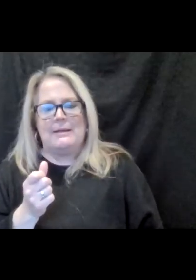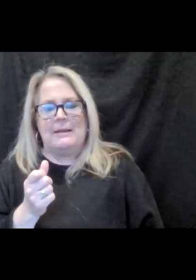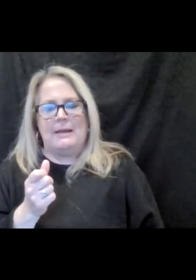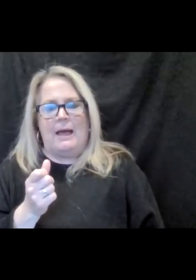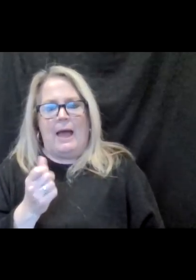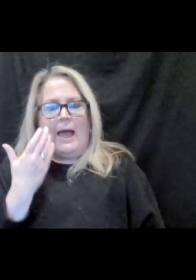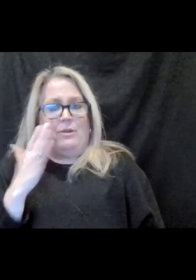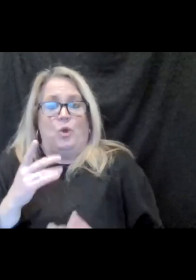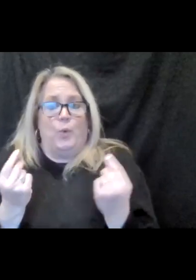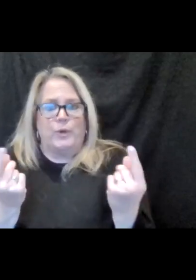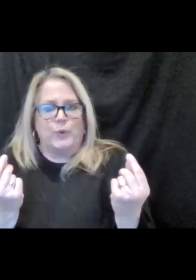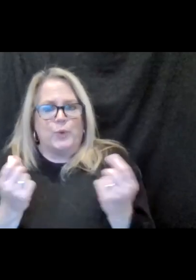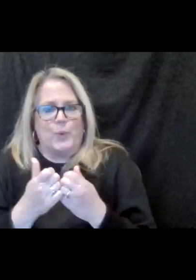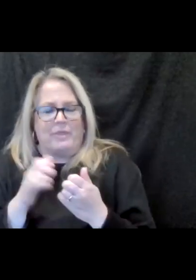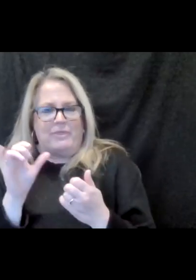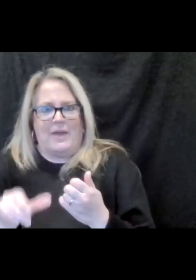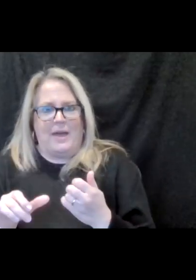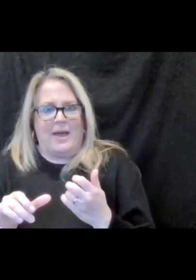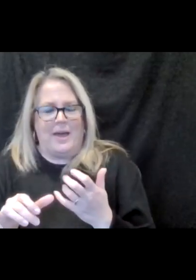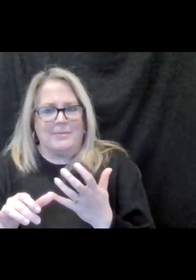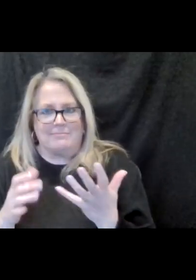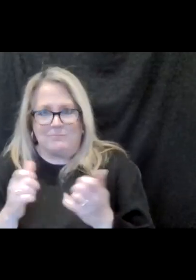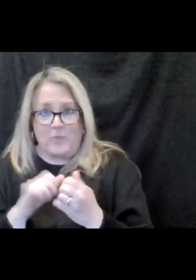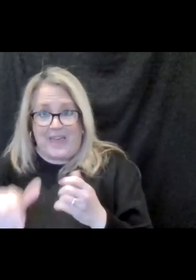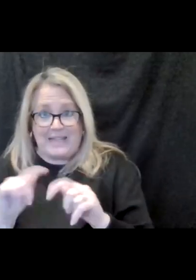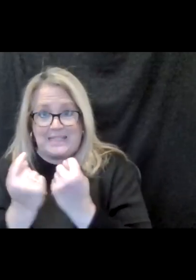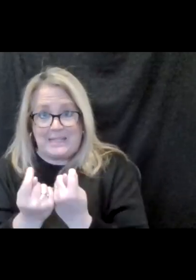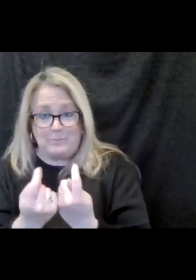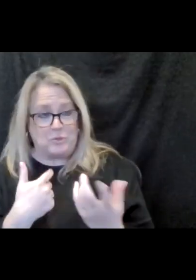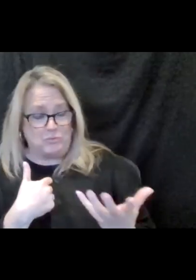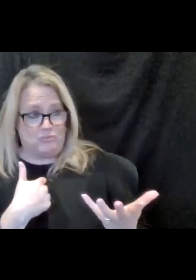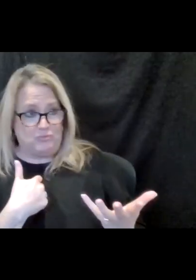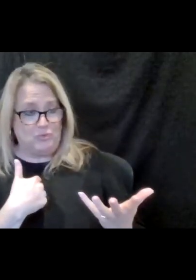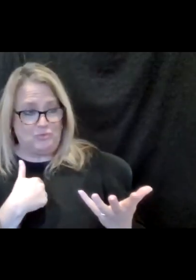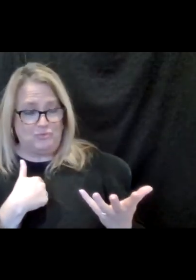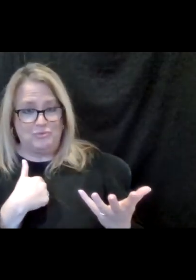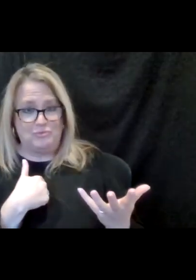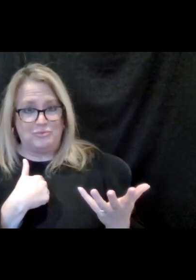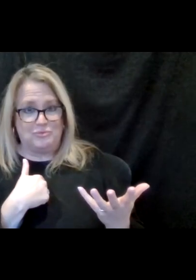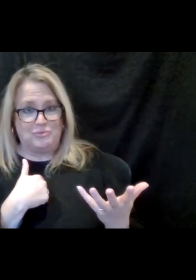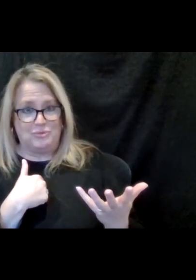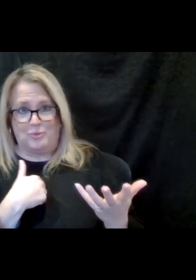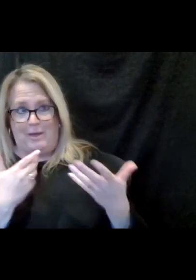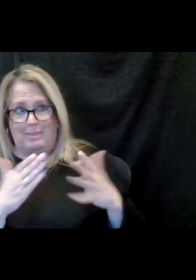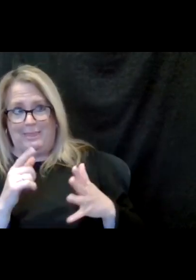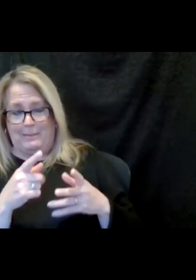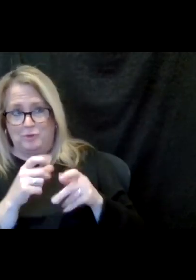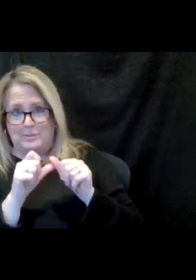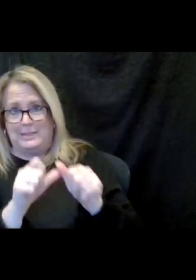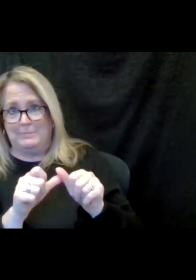I don't even know what to do with that, with that team. Do I just kind of let them keep using